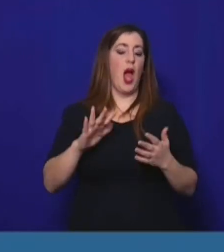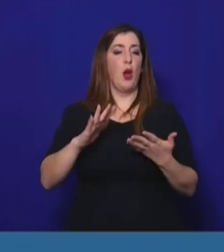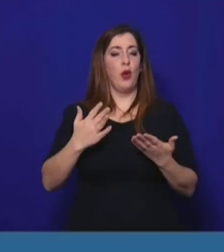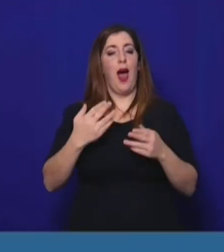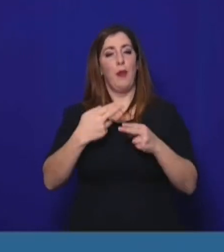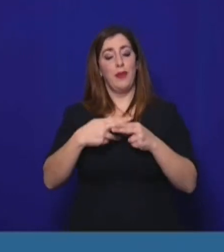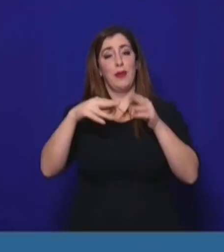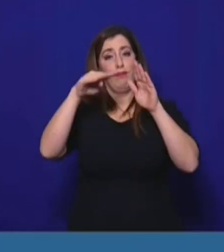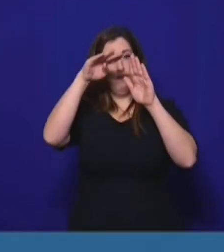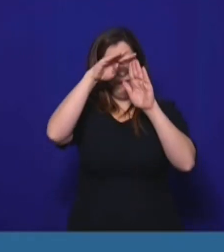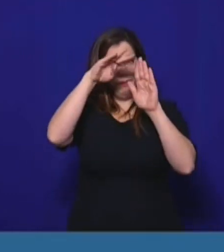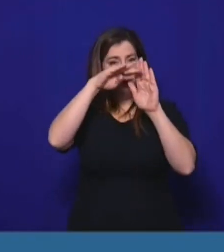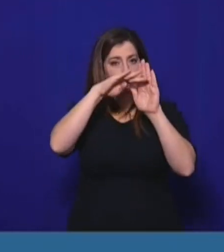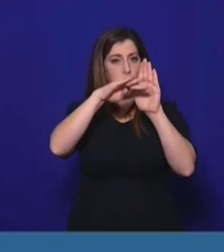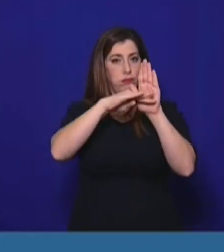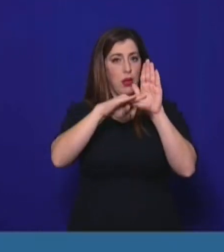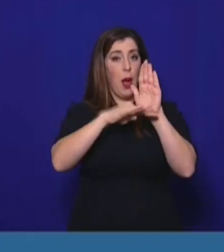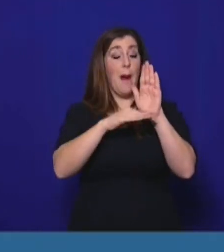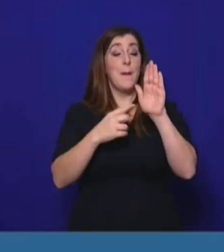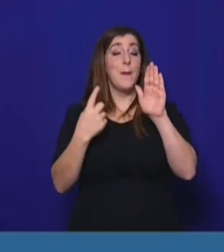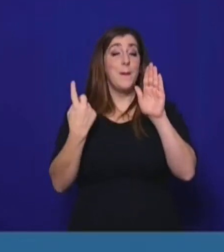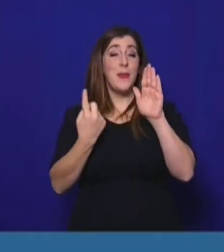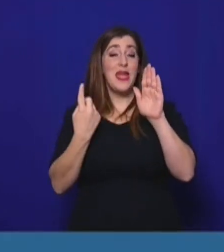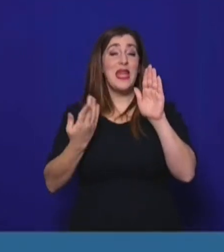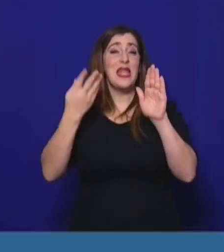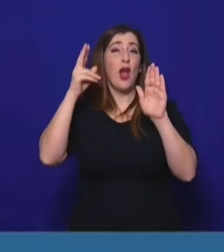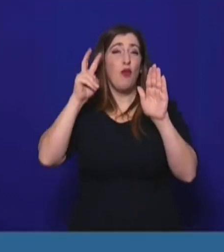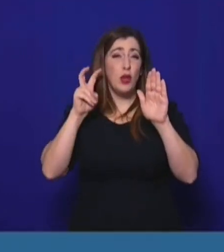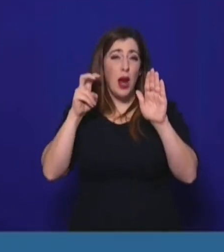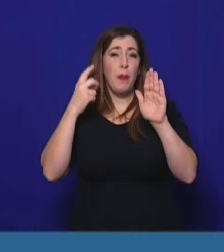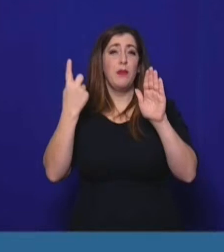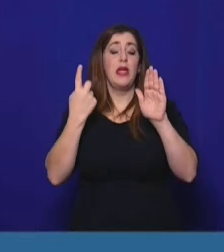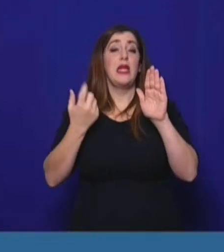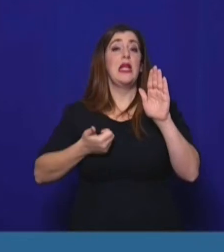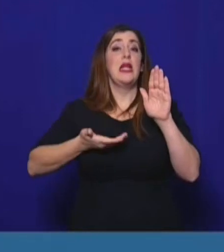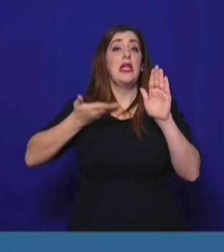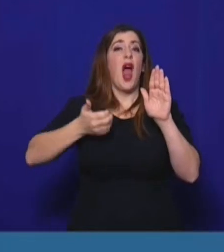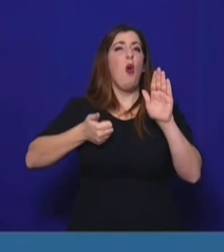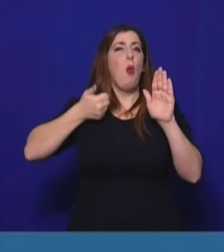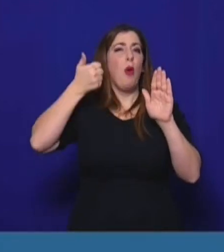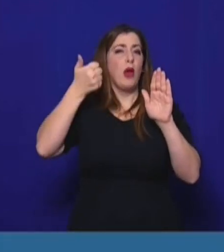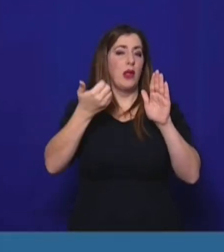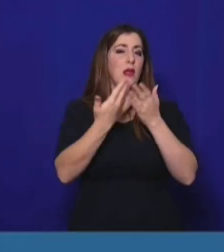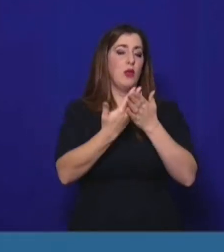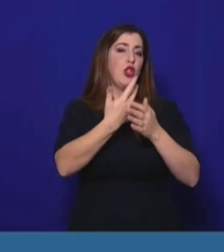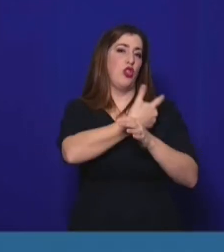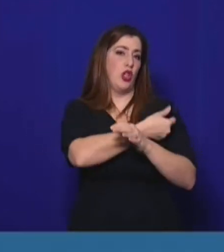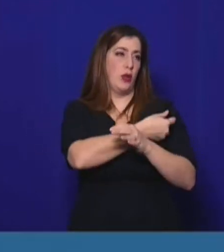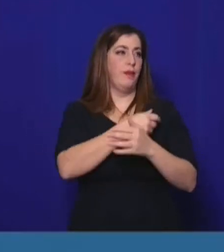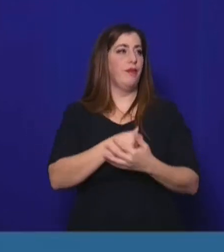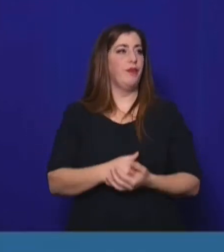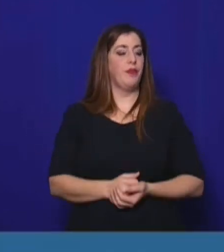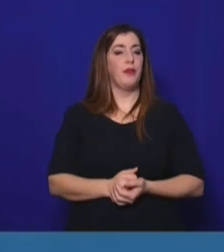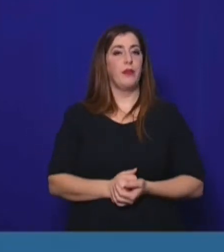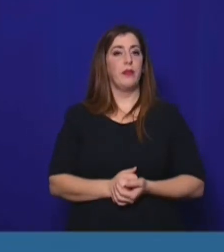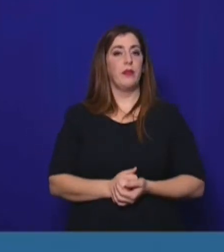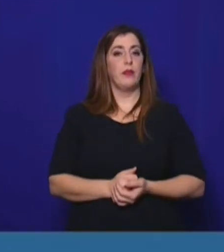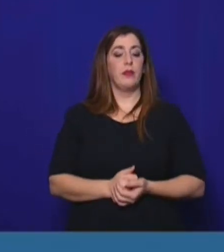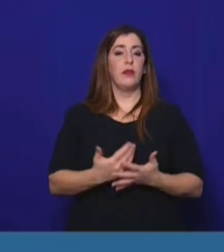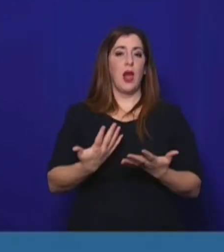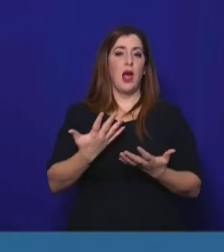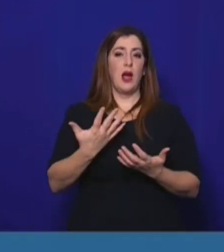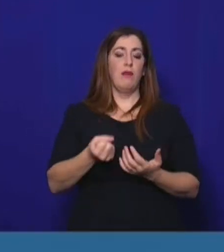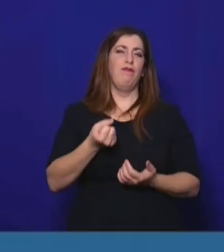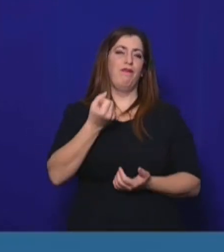l-iktar benefiċċju bħalissa li għandu jieħu tilqim. U ma ftit nies li irridu joqgħdu attenti minħabba